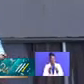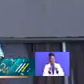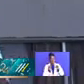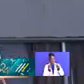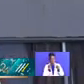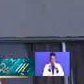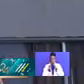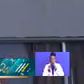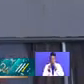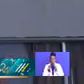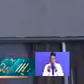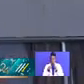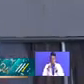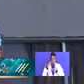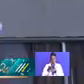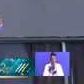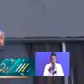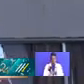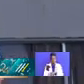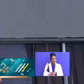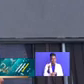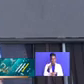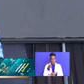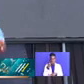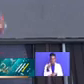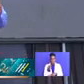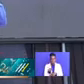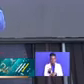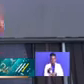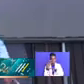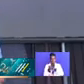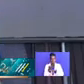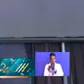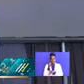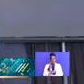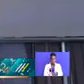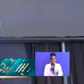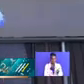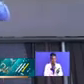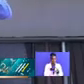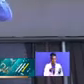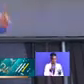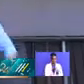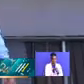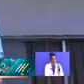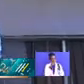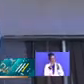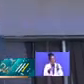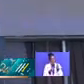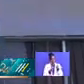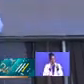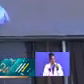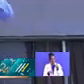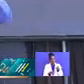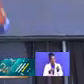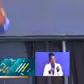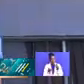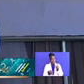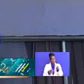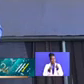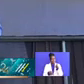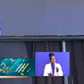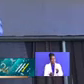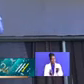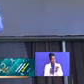go and be talking to this wooden God and be telling this wooden God this is what I want you to do for me this is how I want you to do